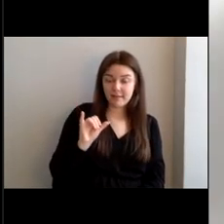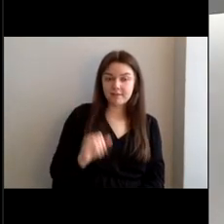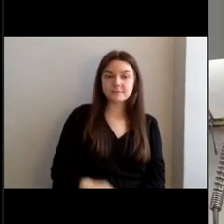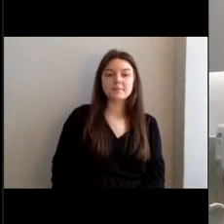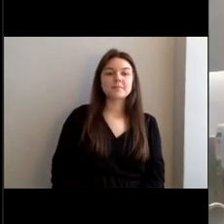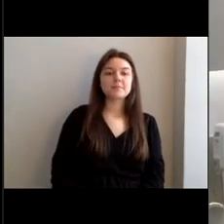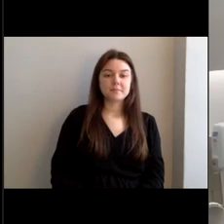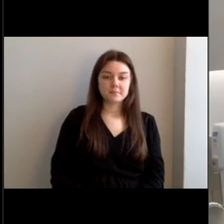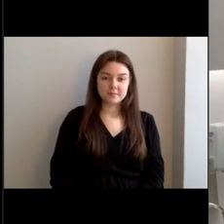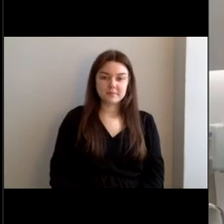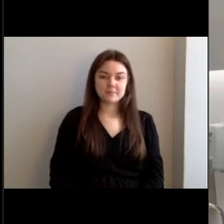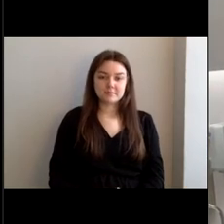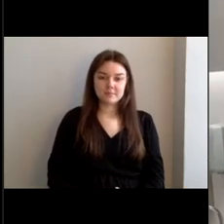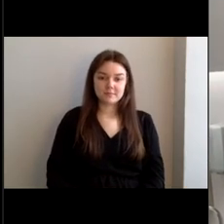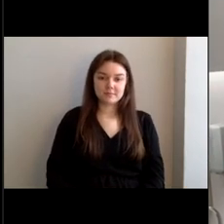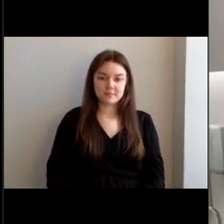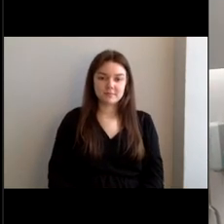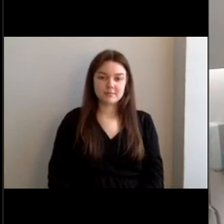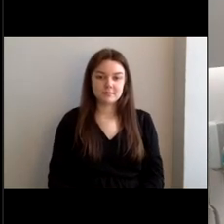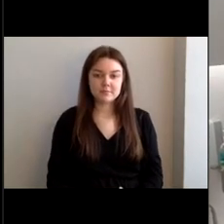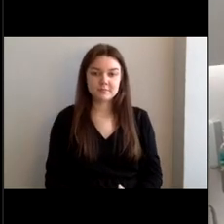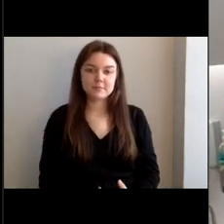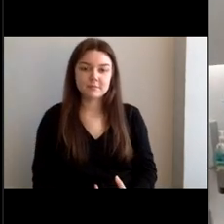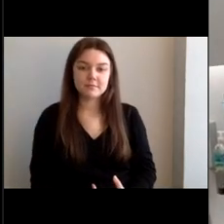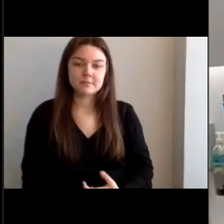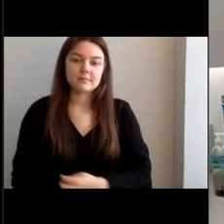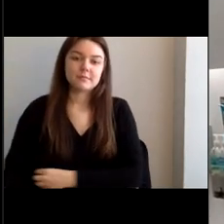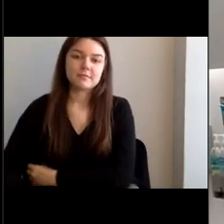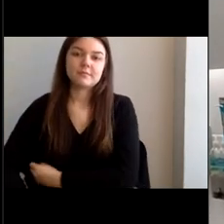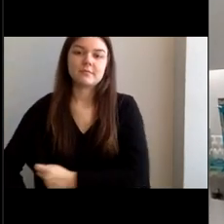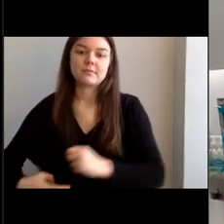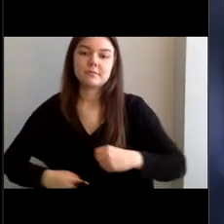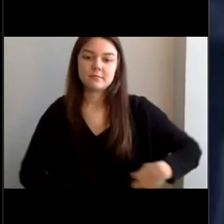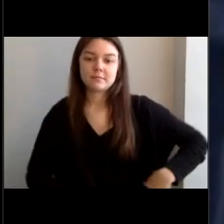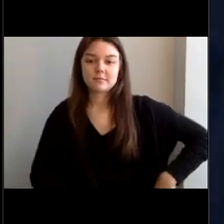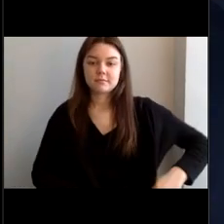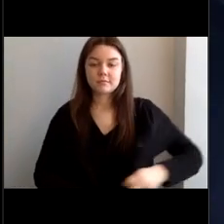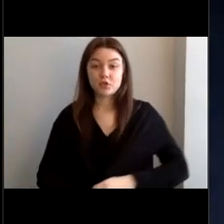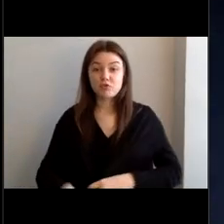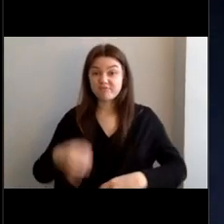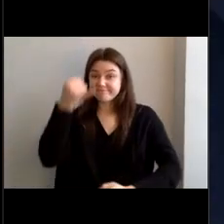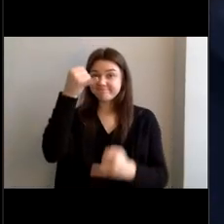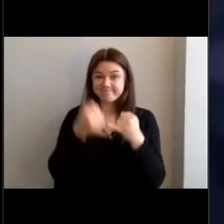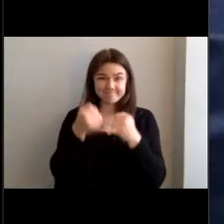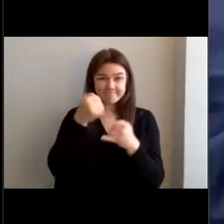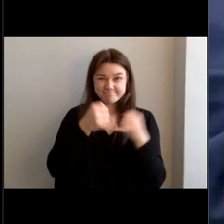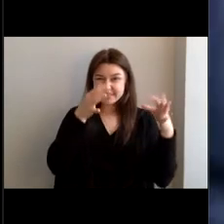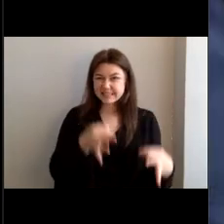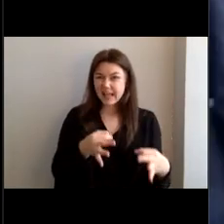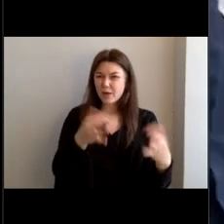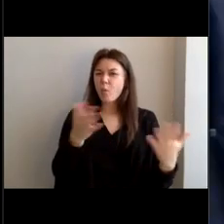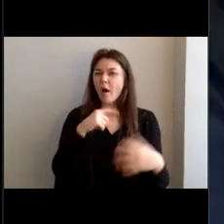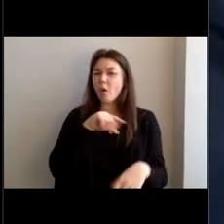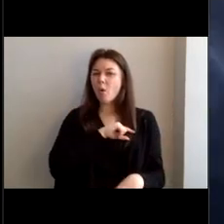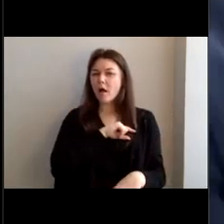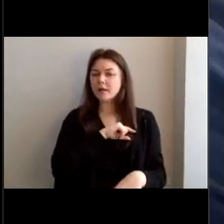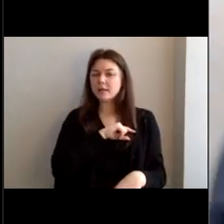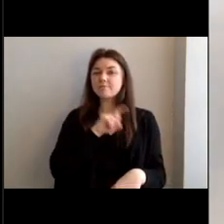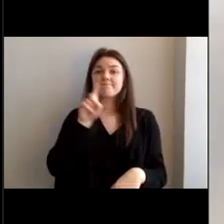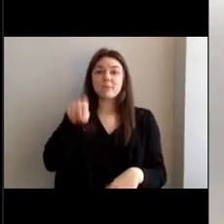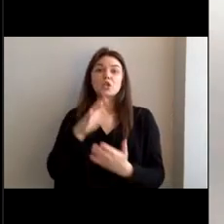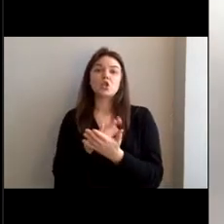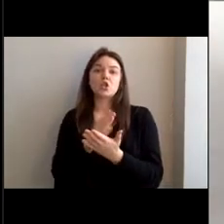order to consume it. Now, to make our final determination of what the quality of the shrimp, we need to cook the